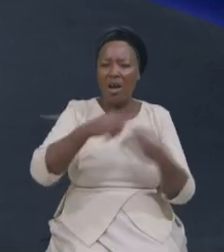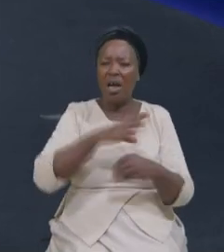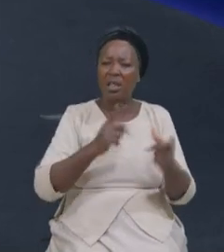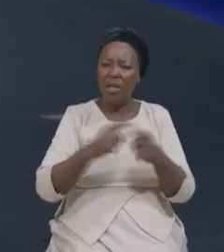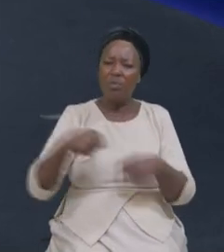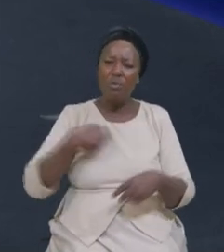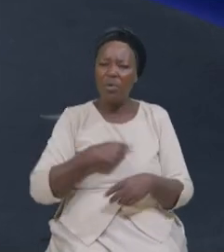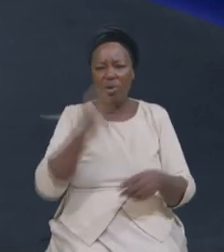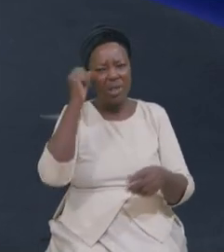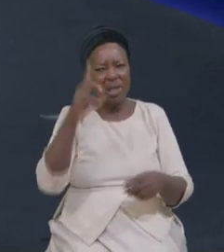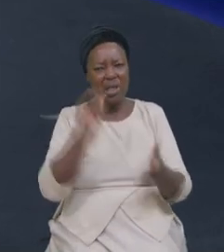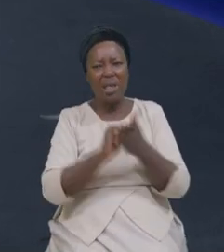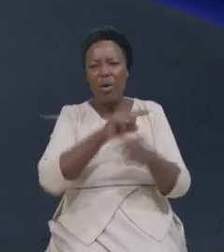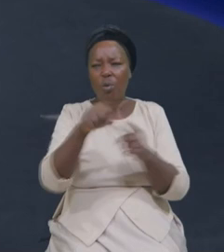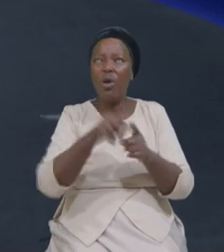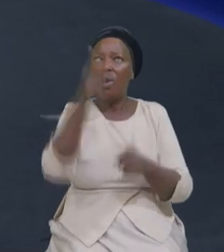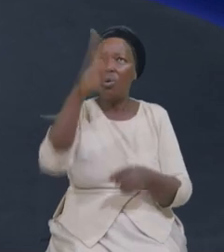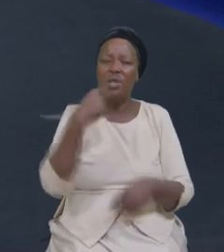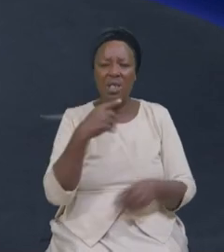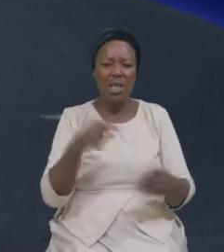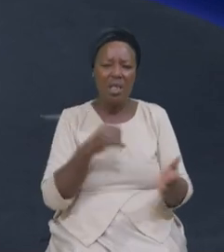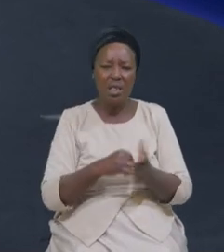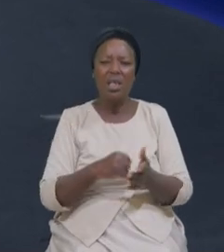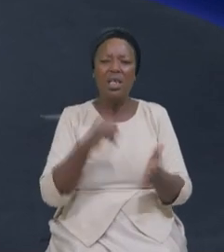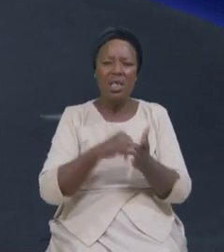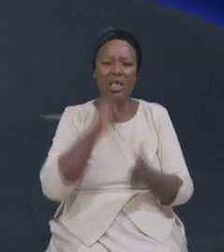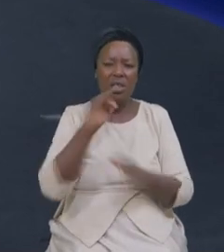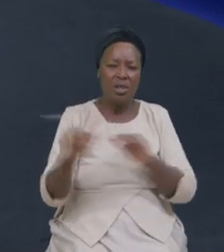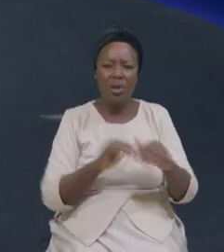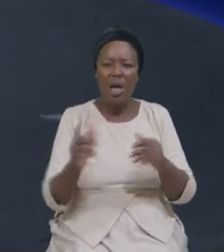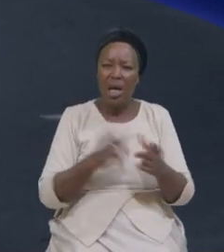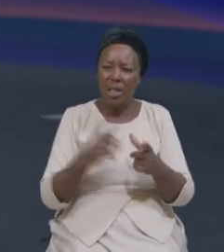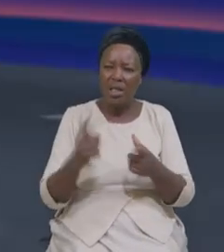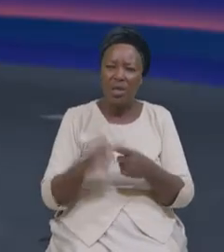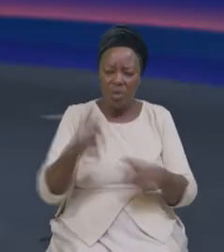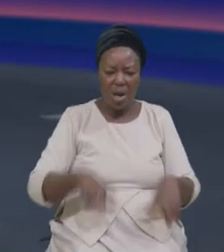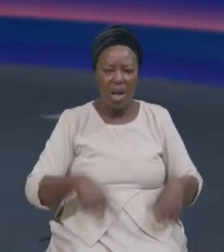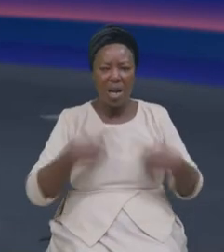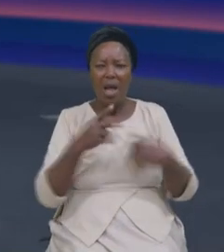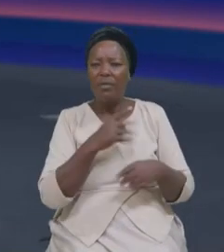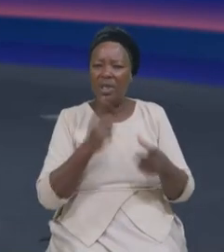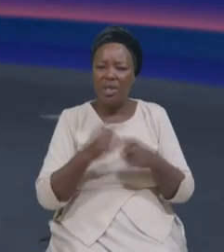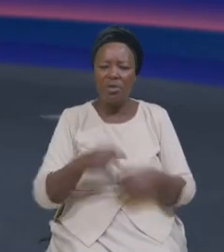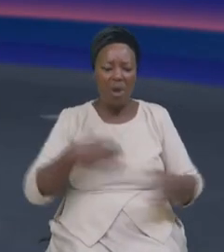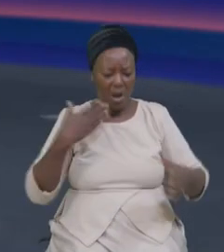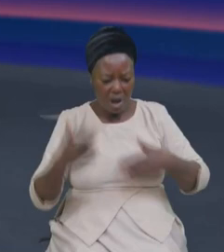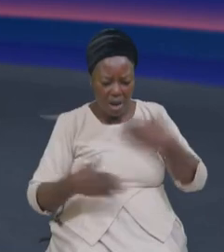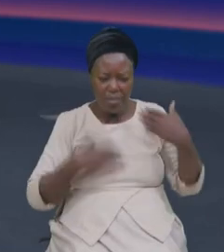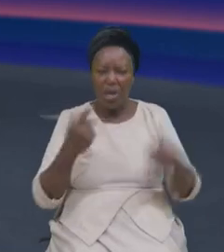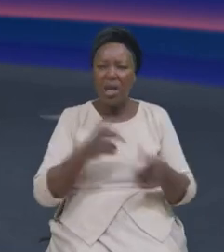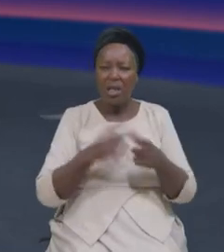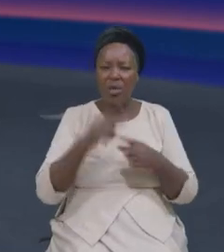says it, it is done. And so we go on, we're alive and we're lively, we're happy,